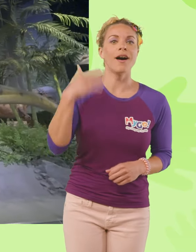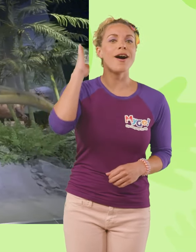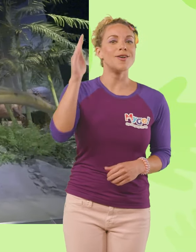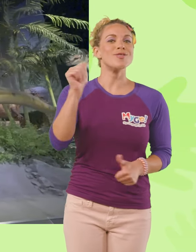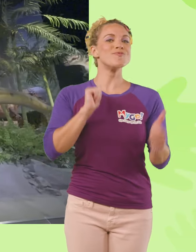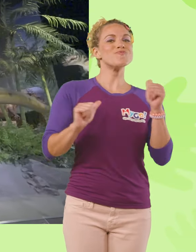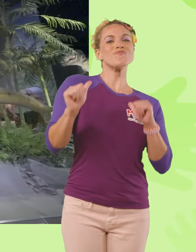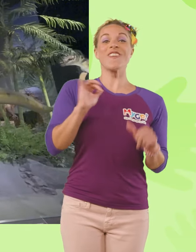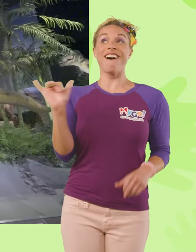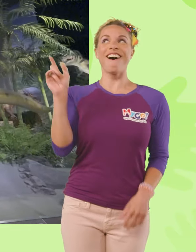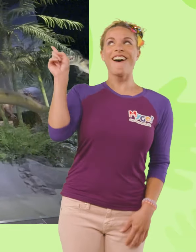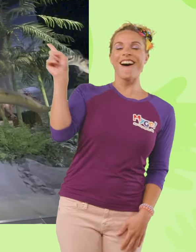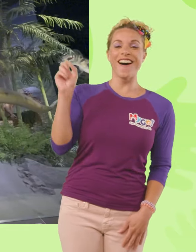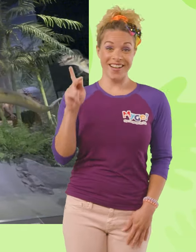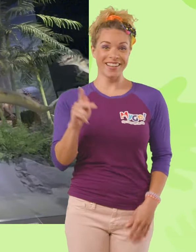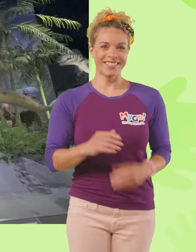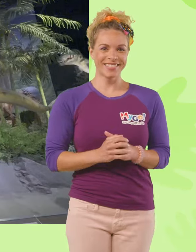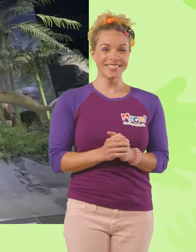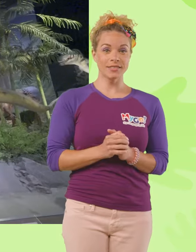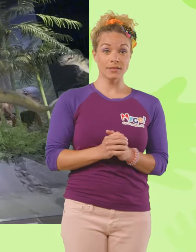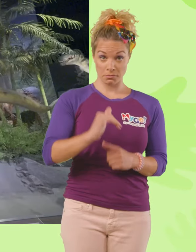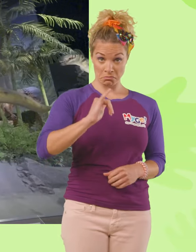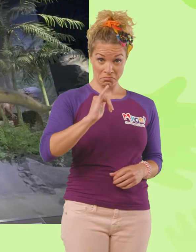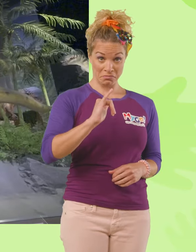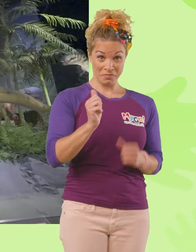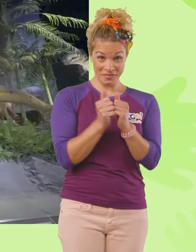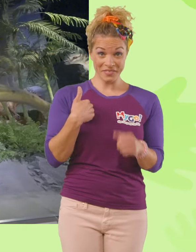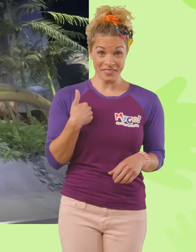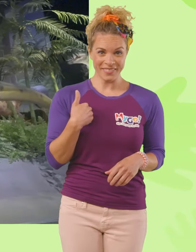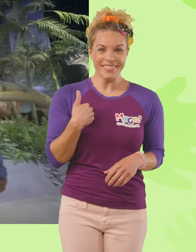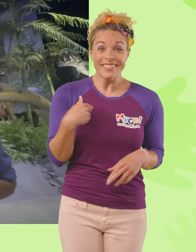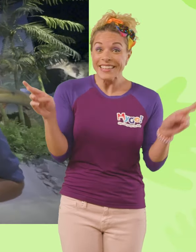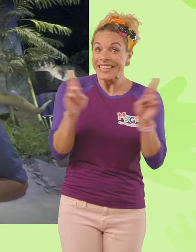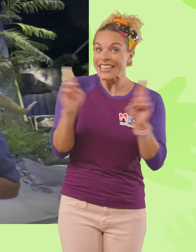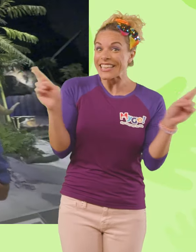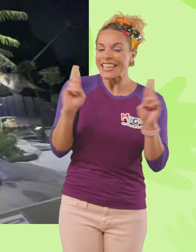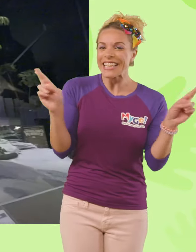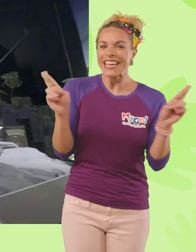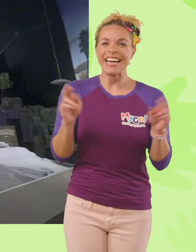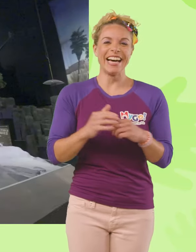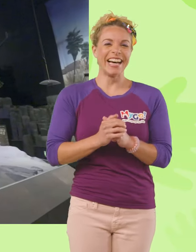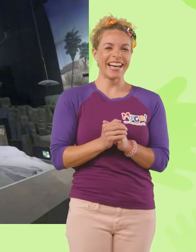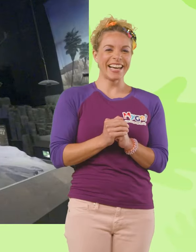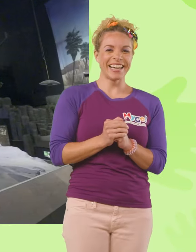like this dinosaur, okay? Will you do the same? Ready?